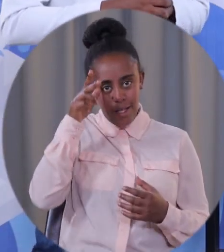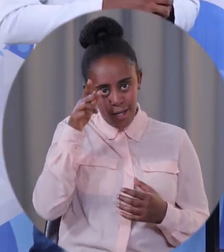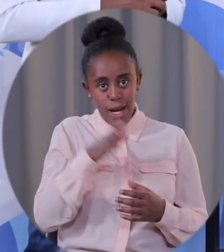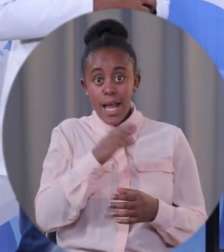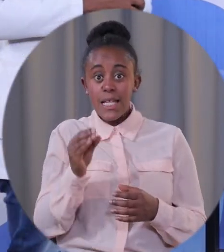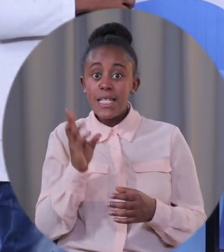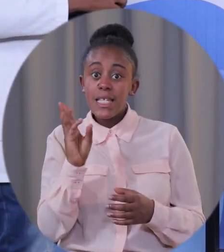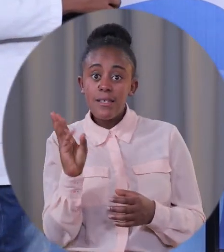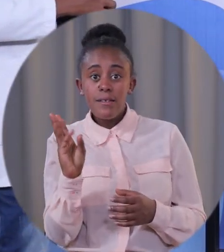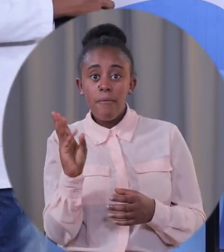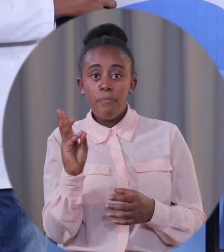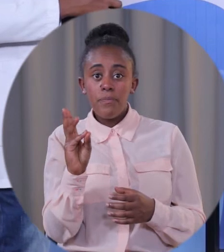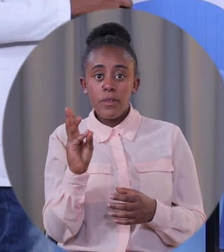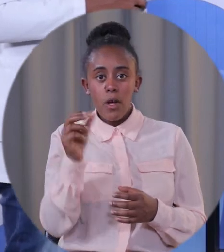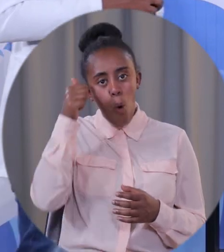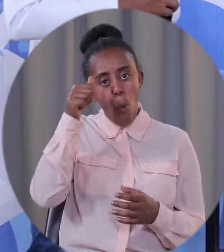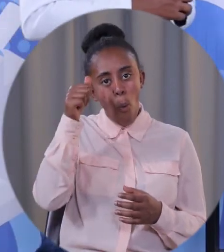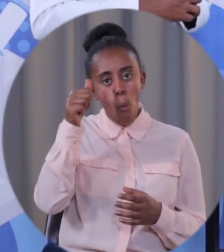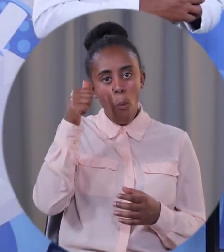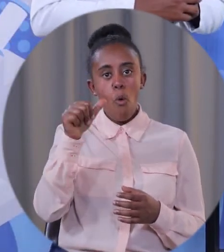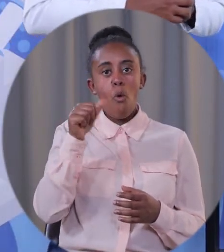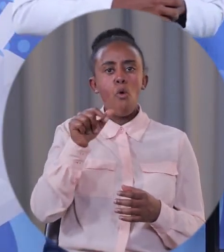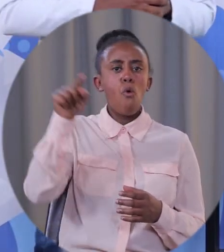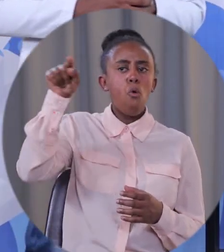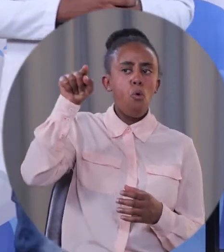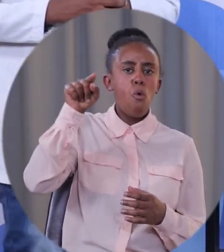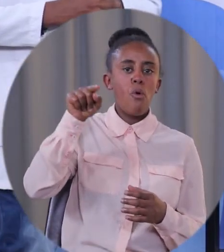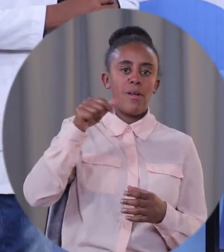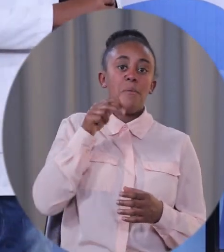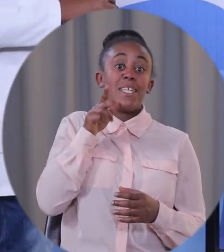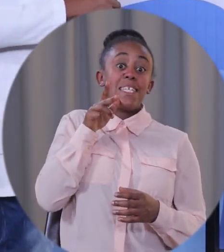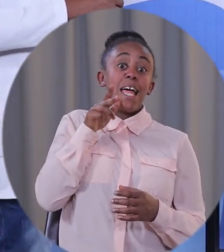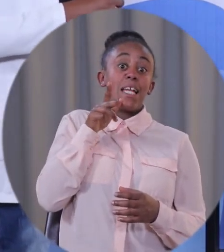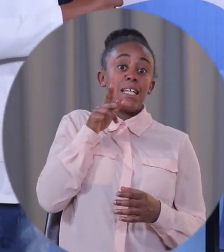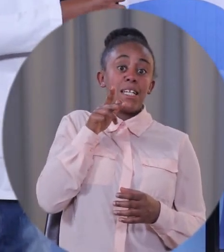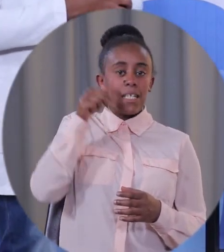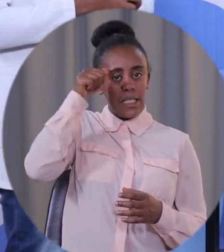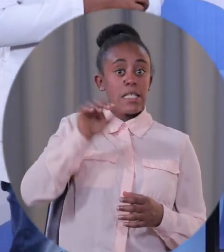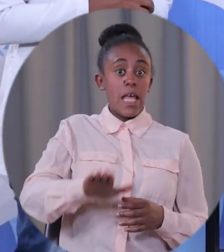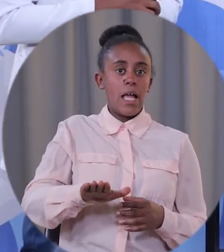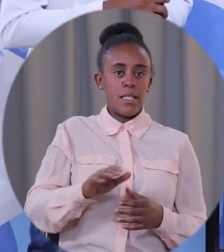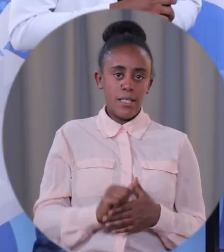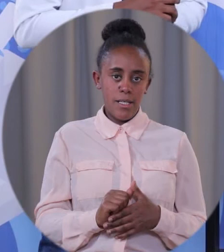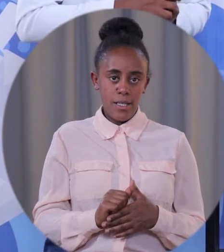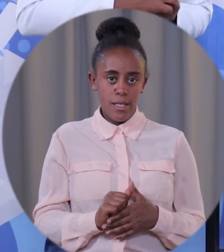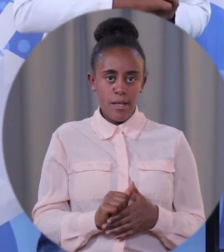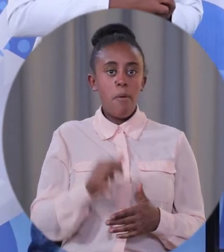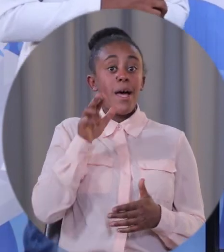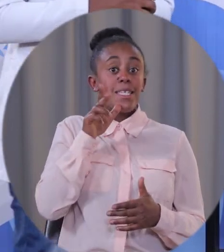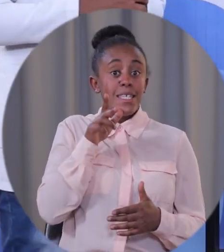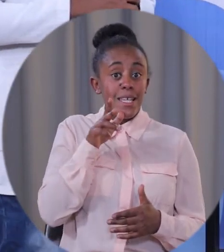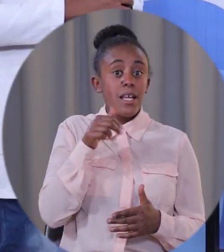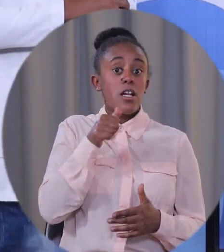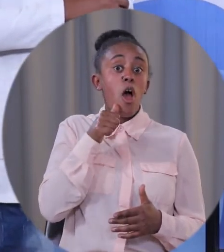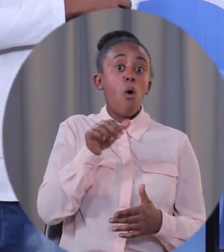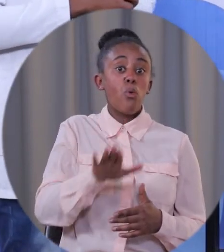6. The boy over there is my sister's son. And the last, my sister's daughter